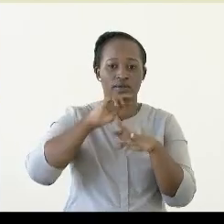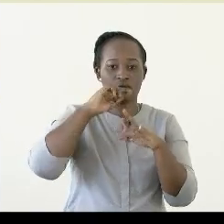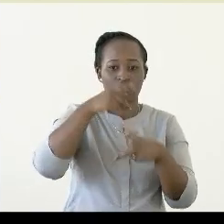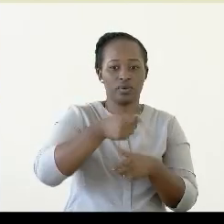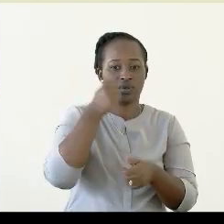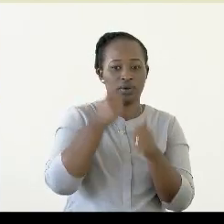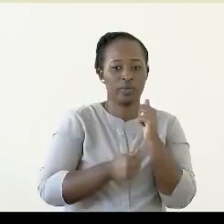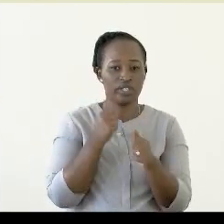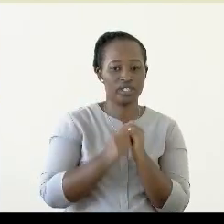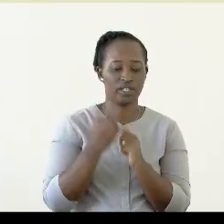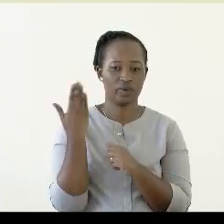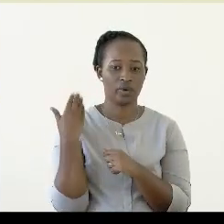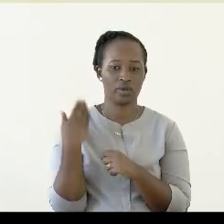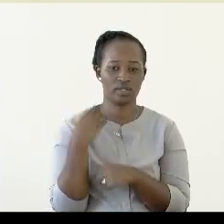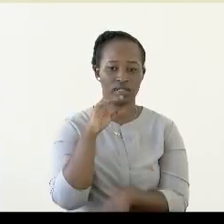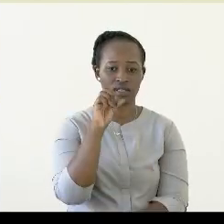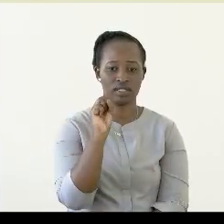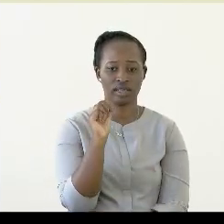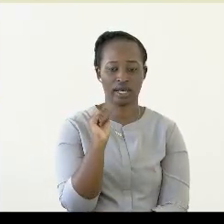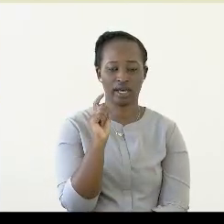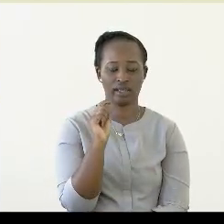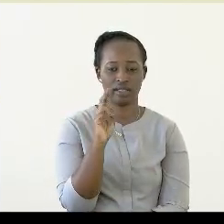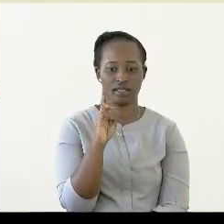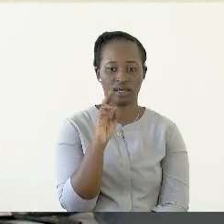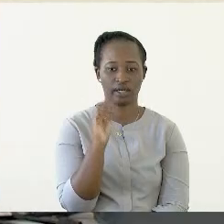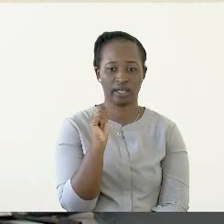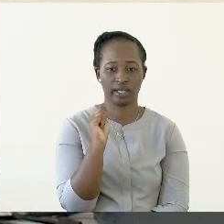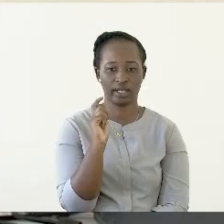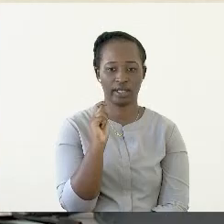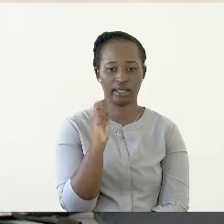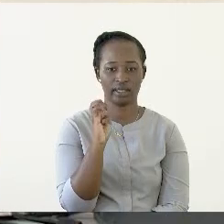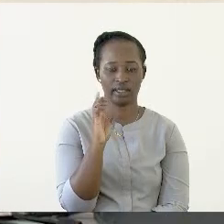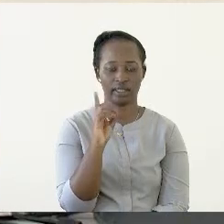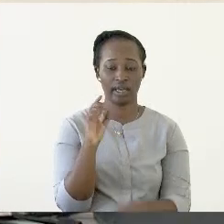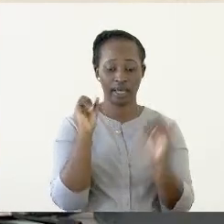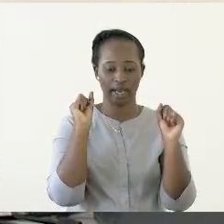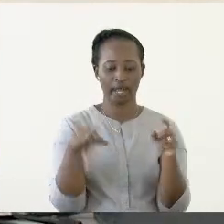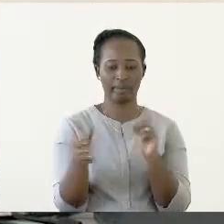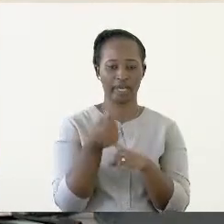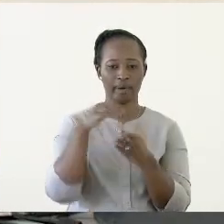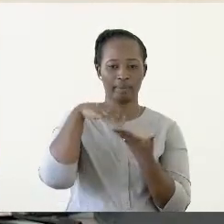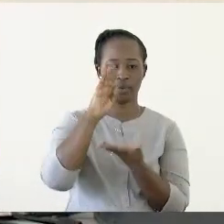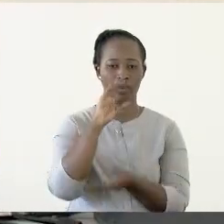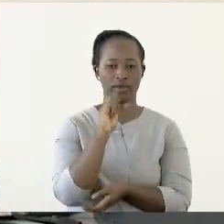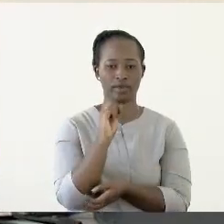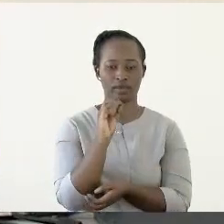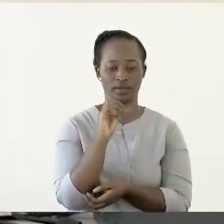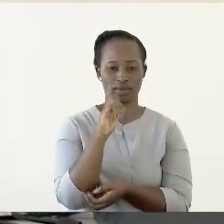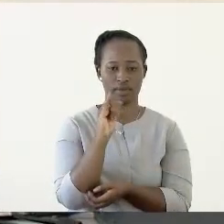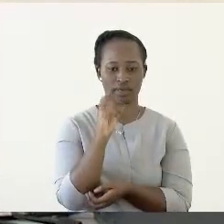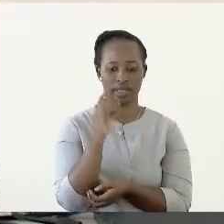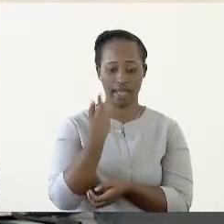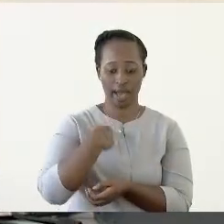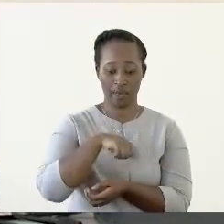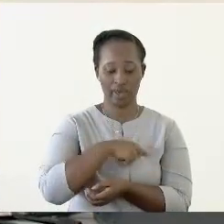which was saturated can dissolve more solute. And we know that a solution which can dissolve